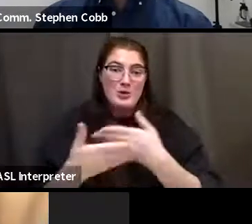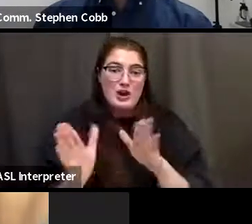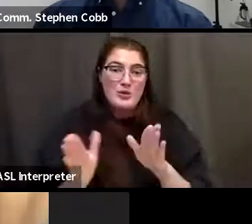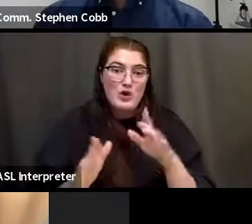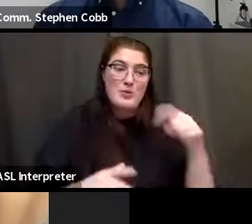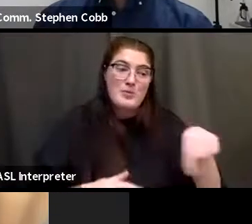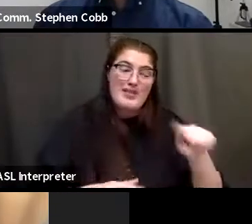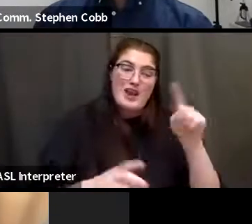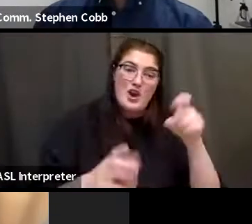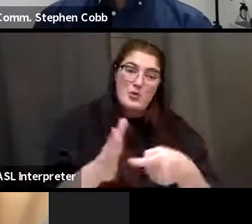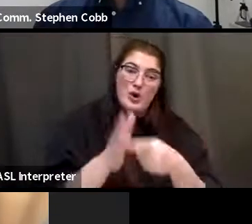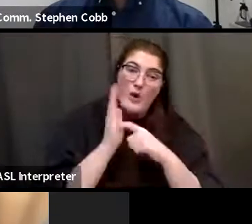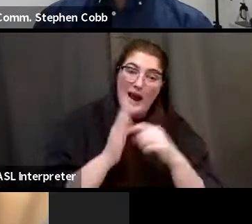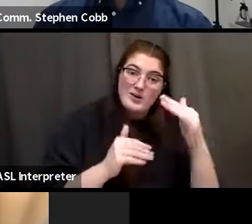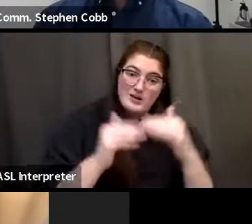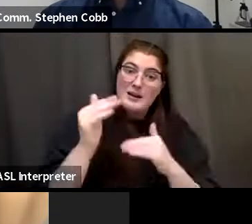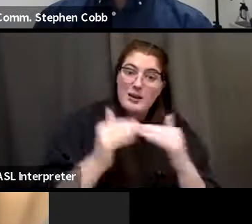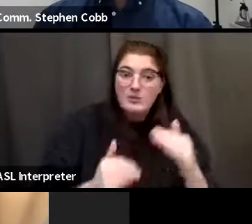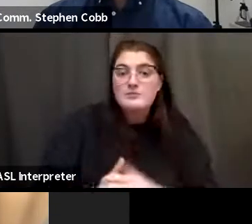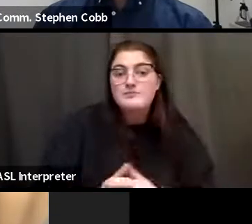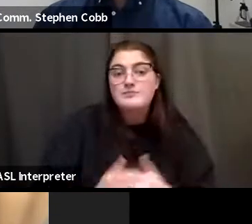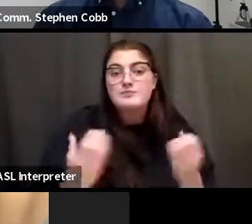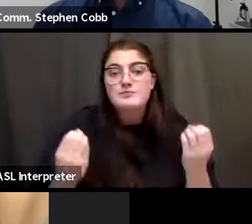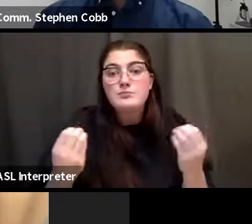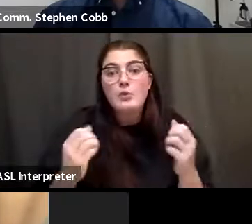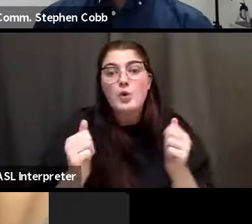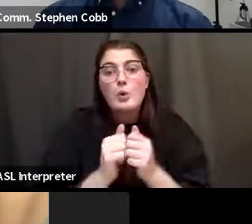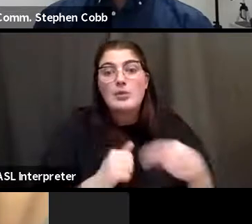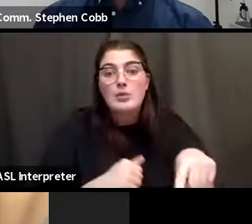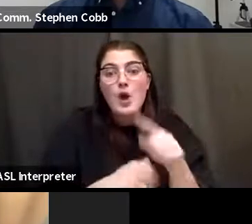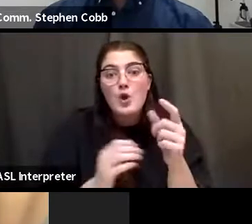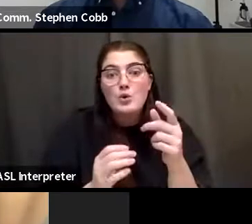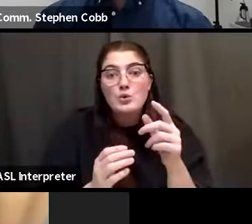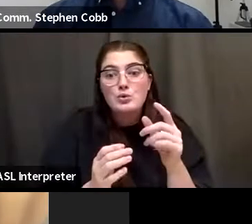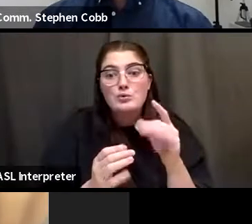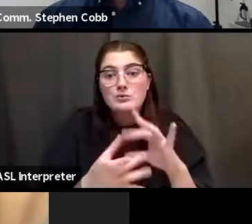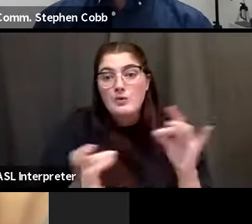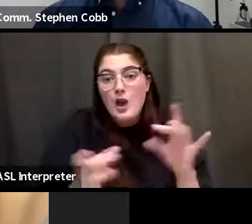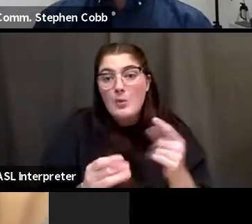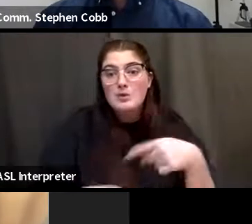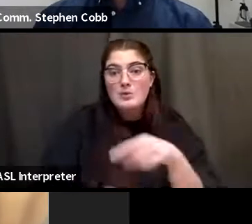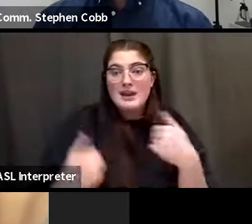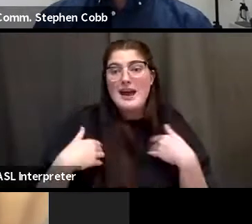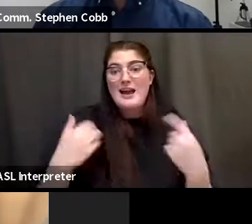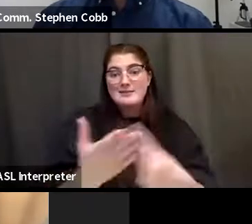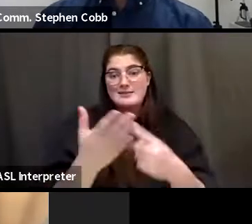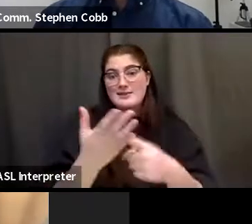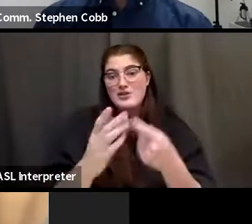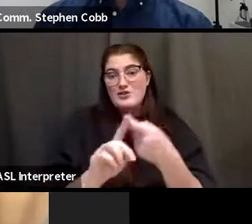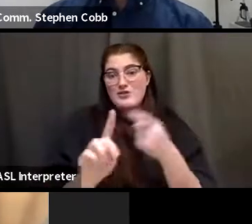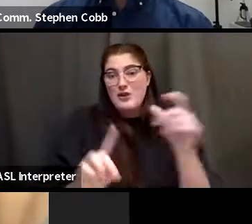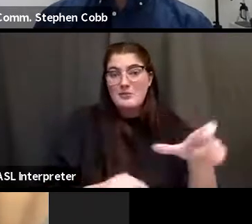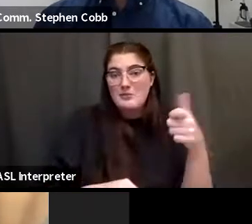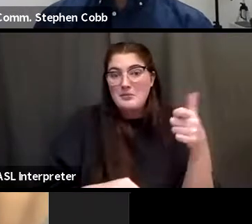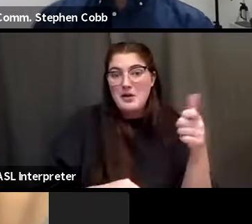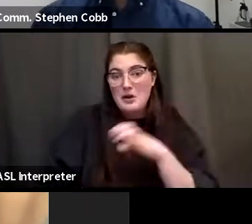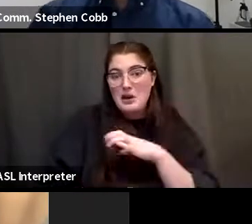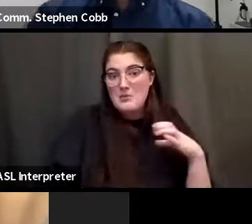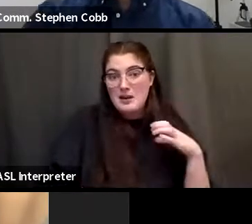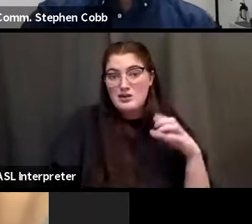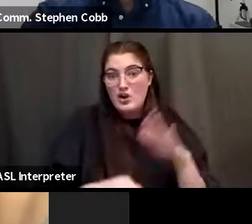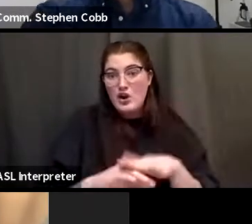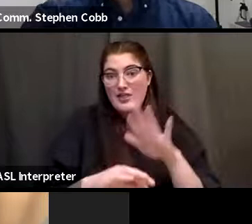build. With those notes, do we have any discussion from the rest of the commission on that